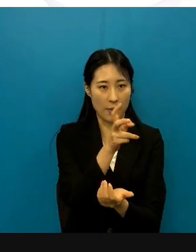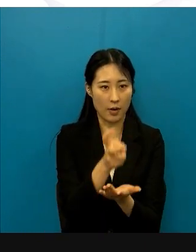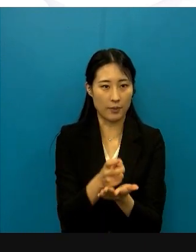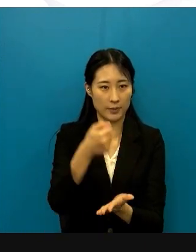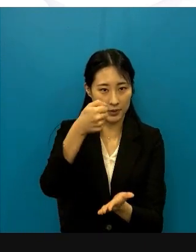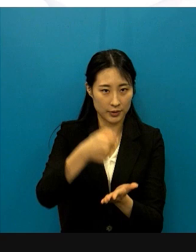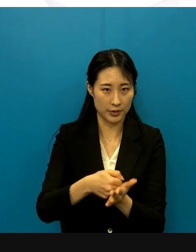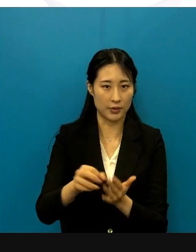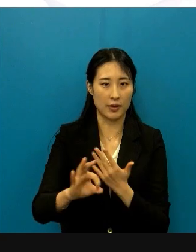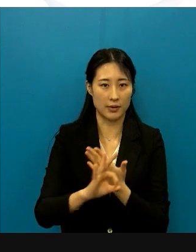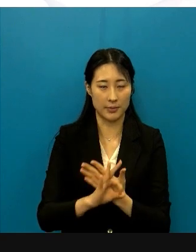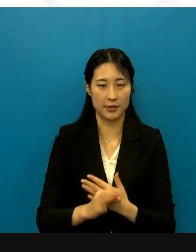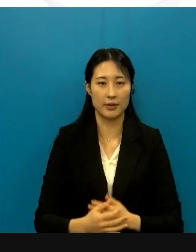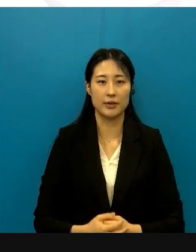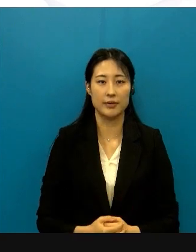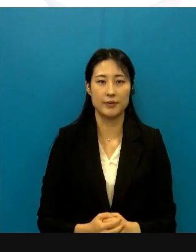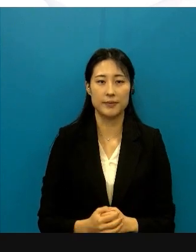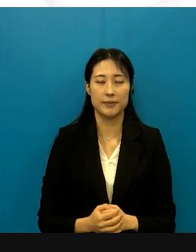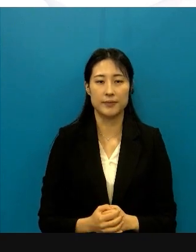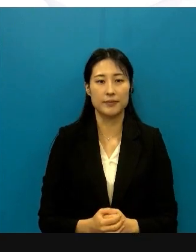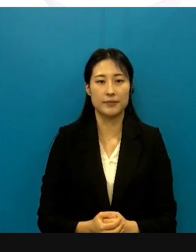suicide.